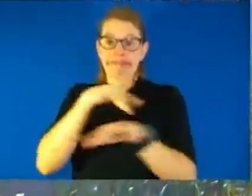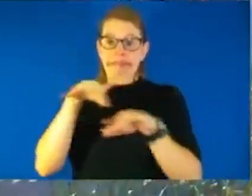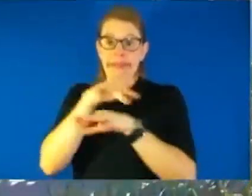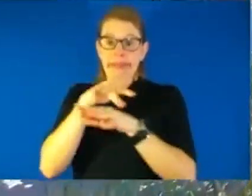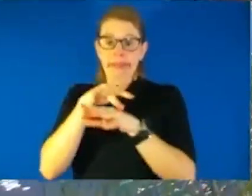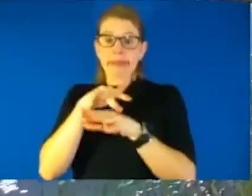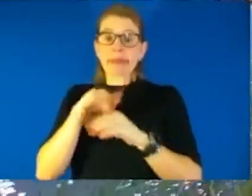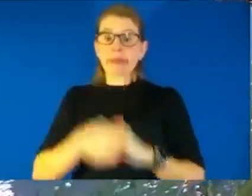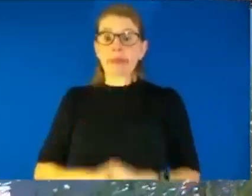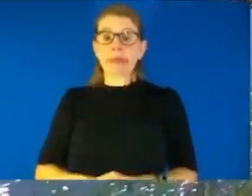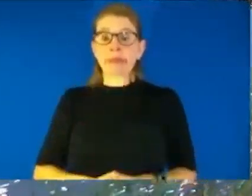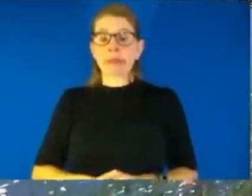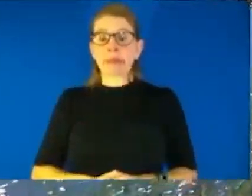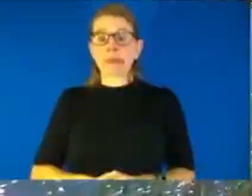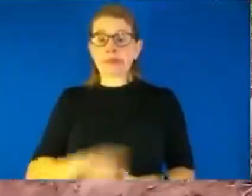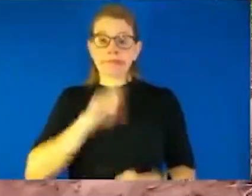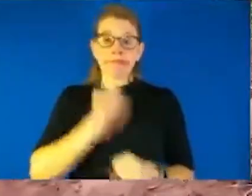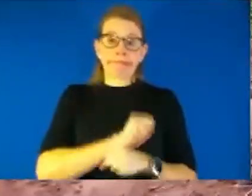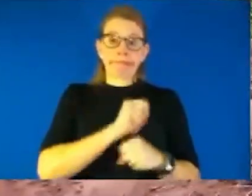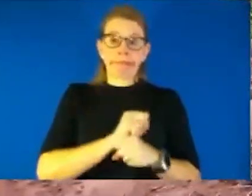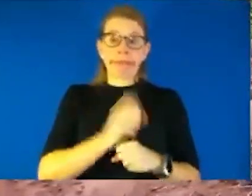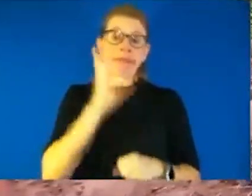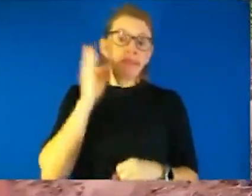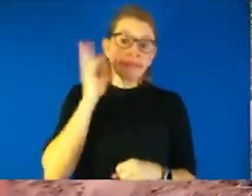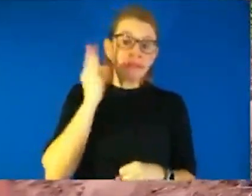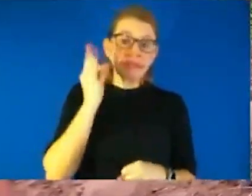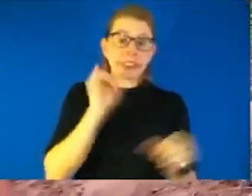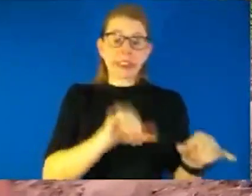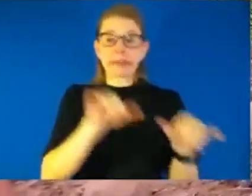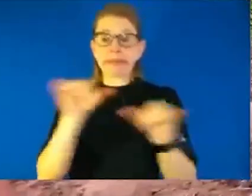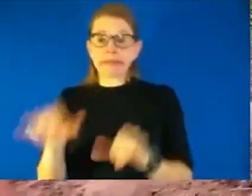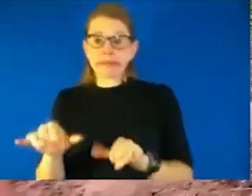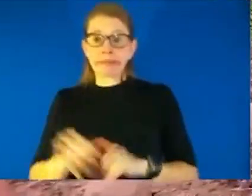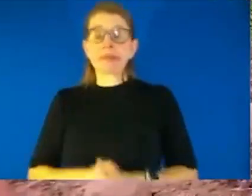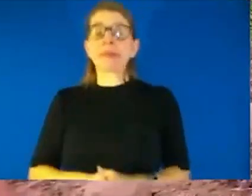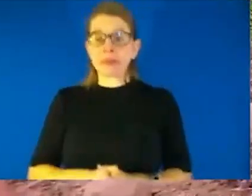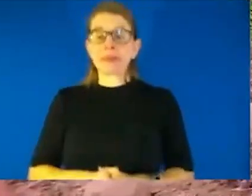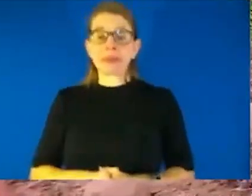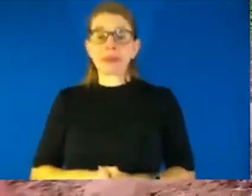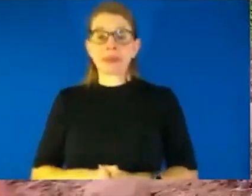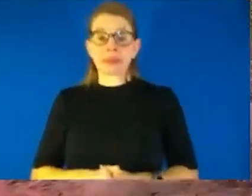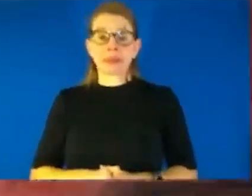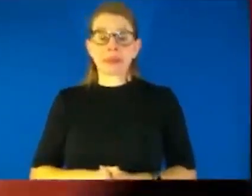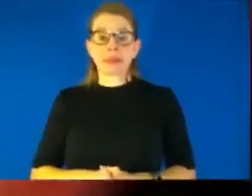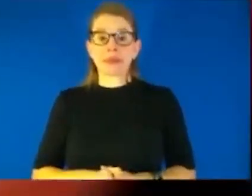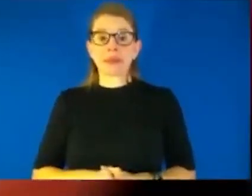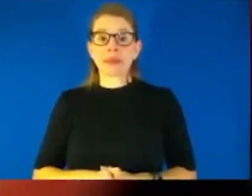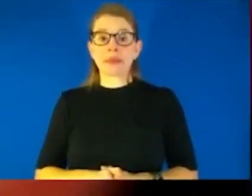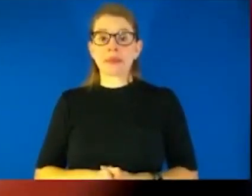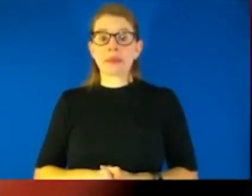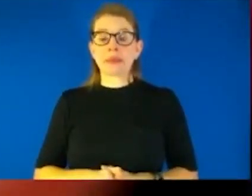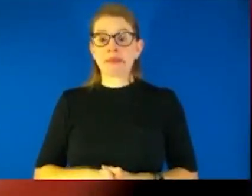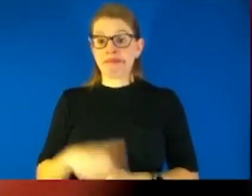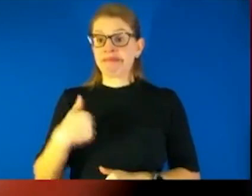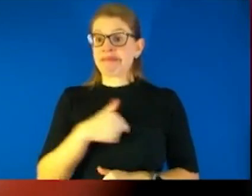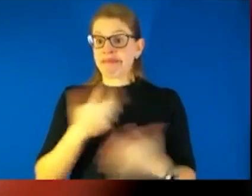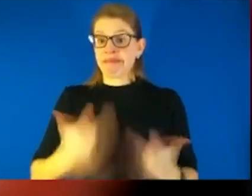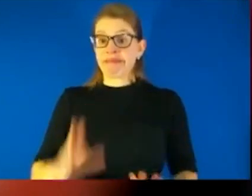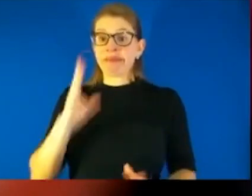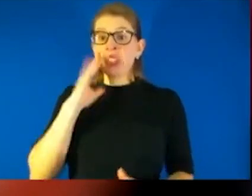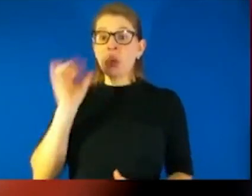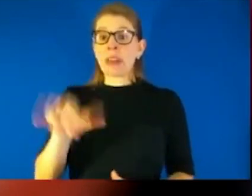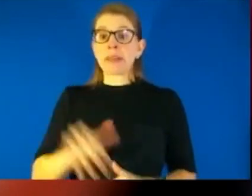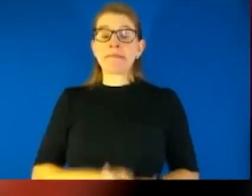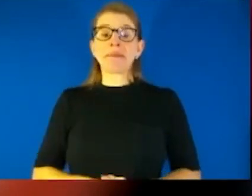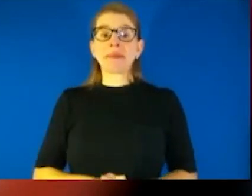And the same will be true for cats and other highly susceptible animals. That's what we know. And